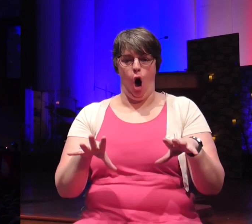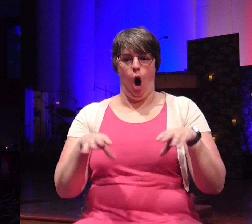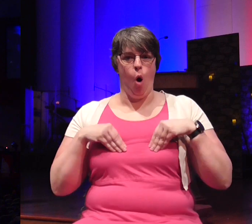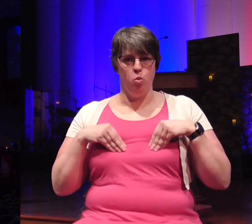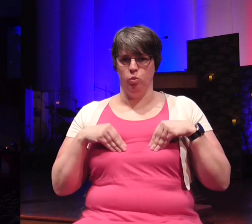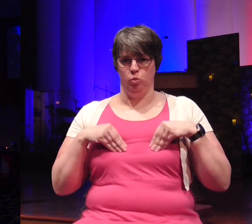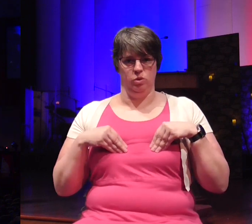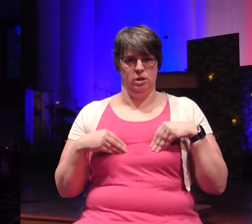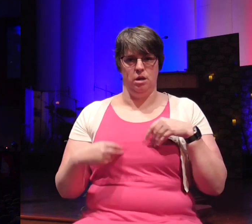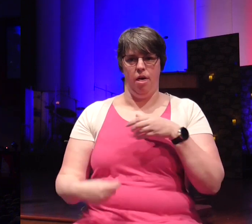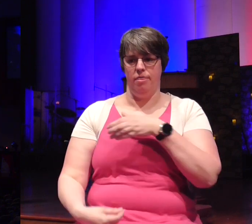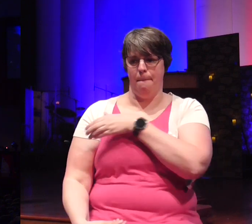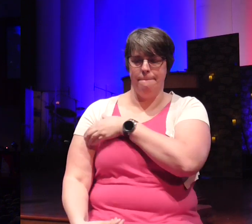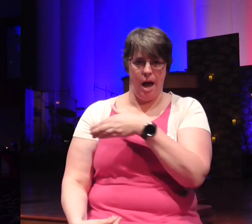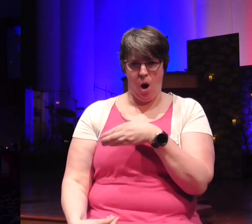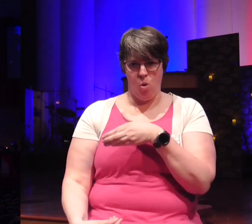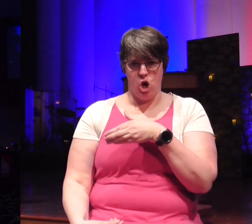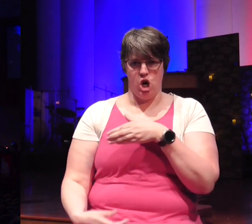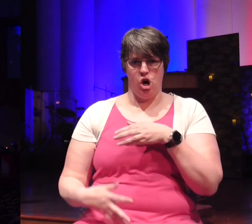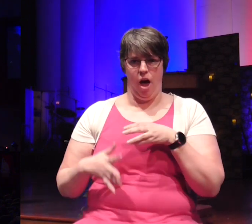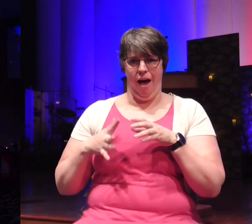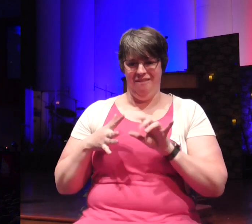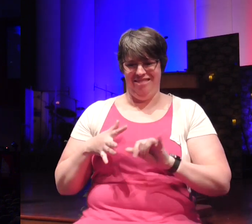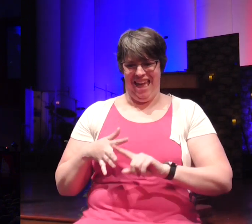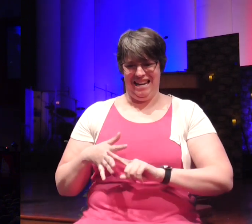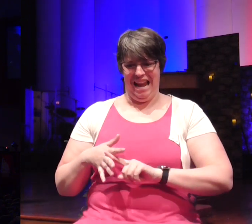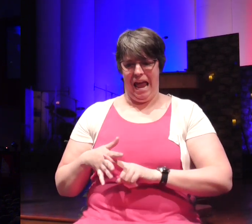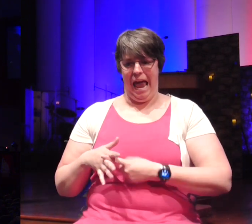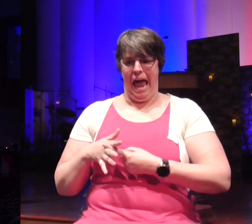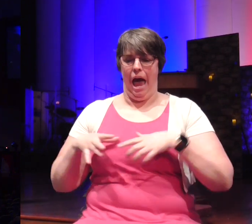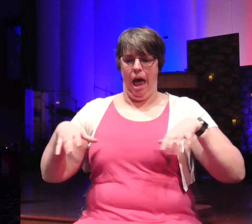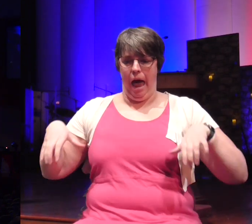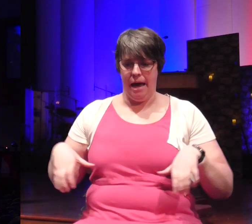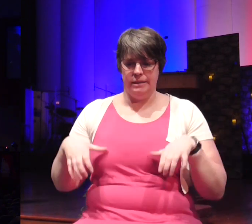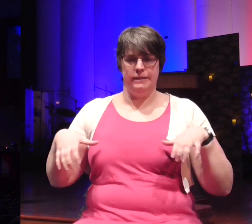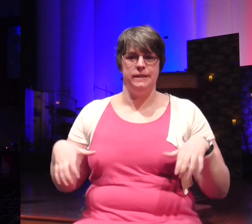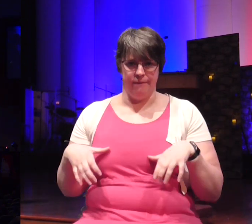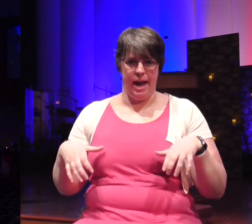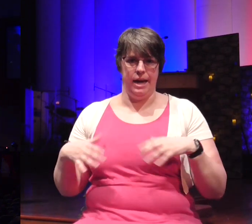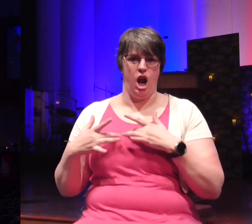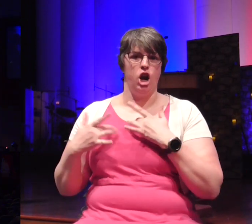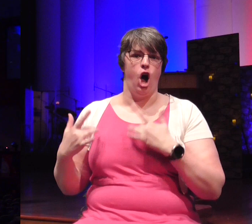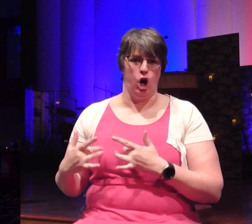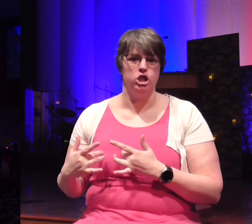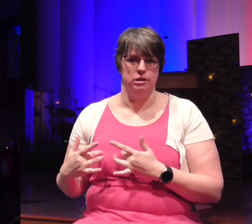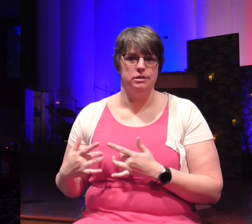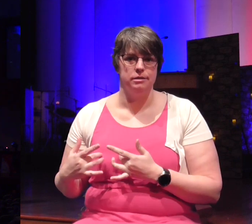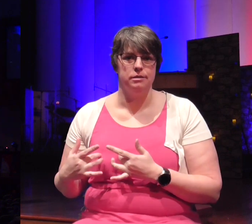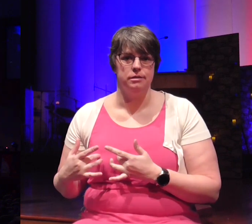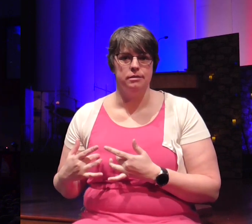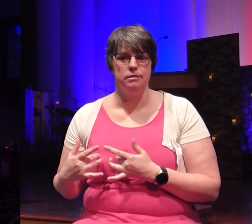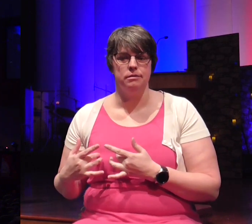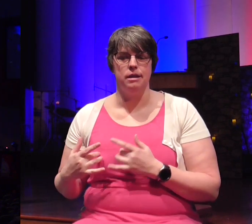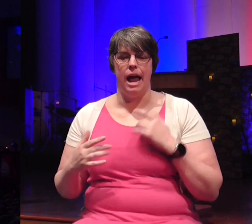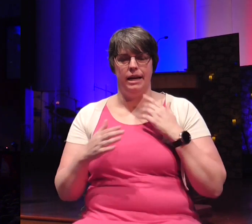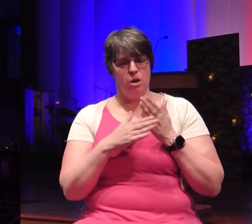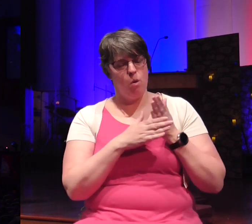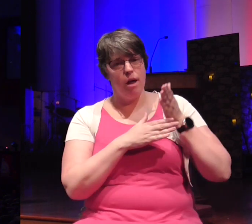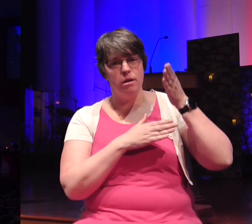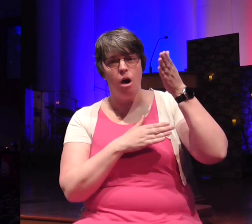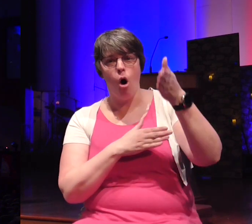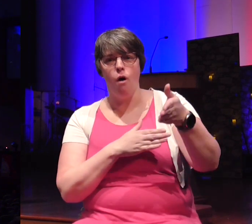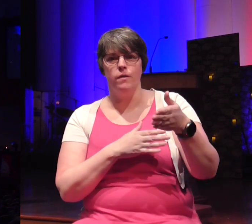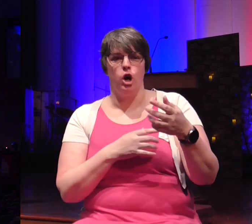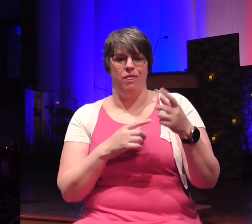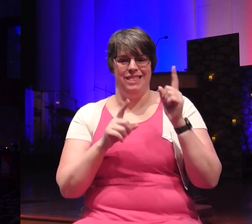activated heart, the power of transcending the differences and the appearances,